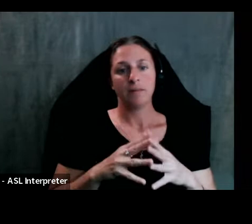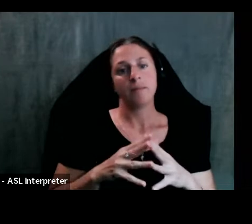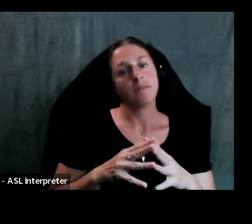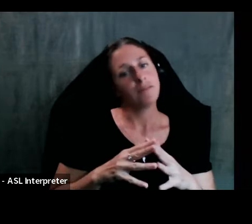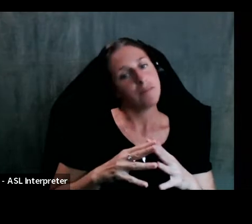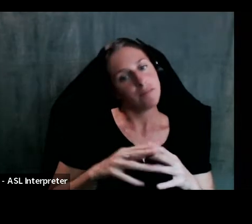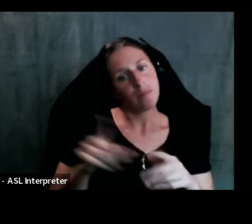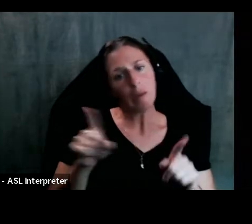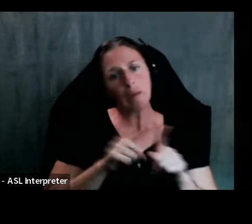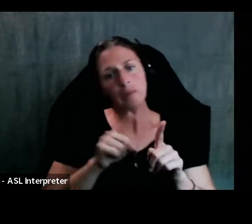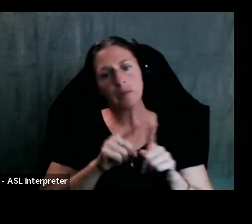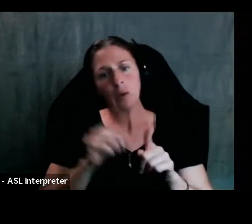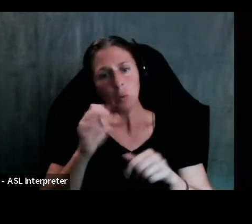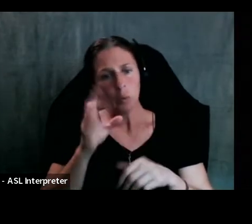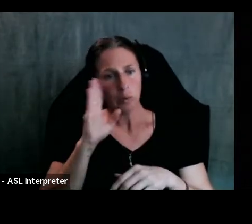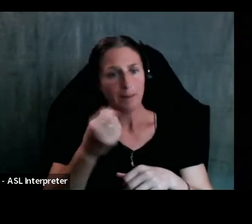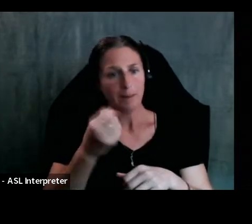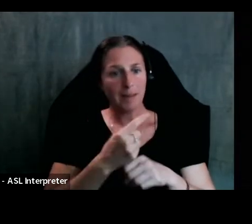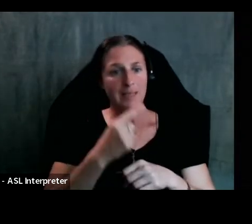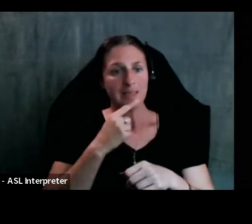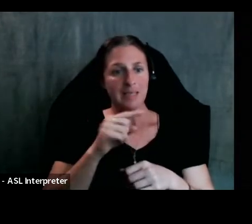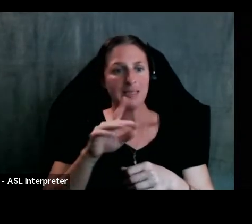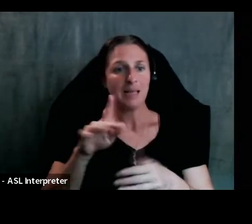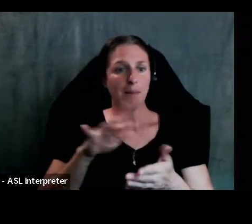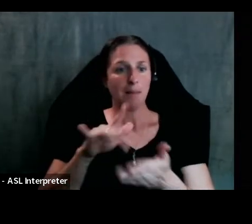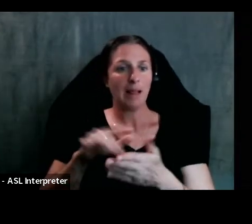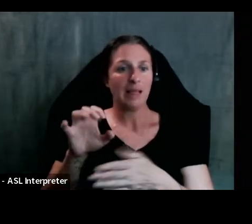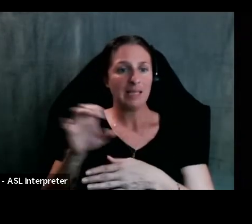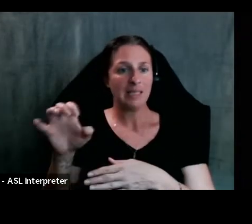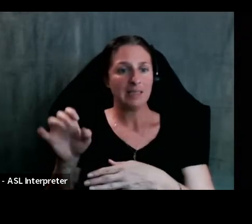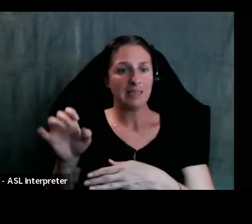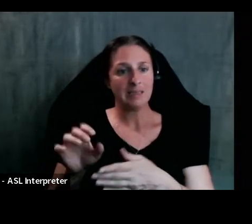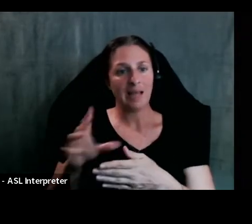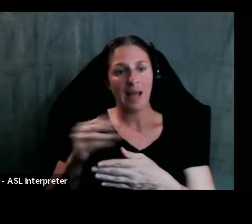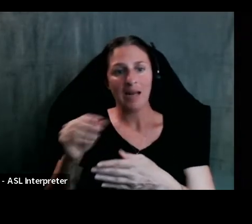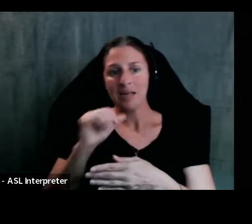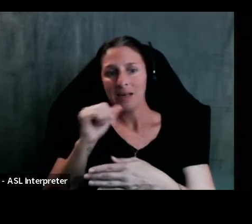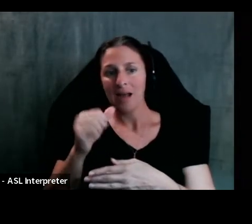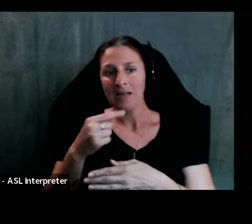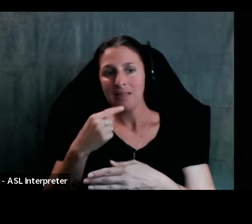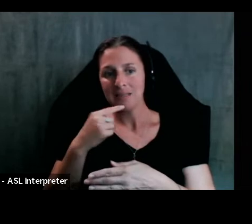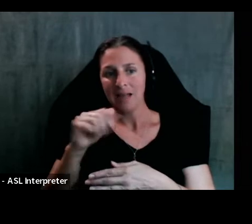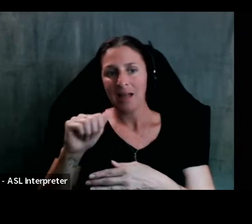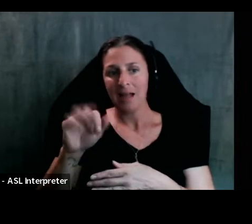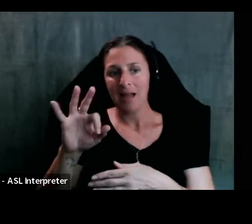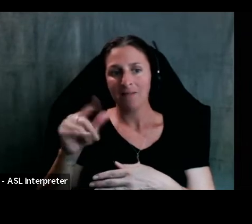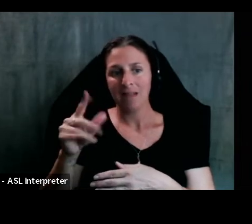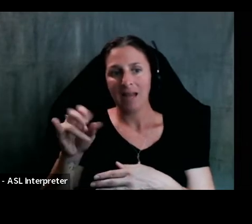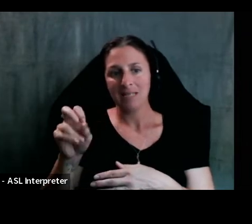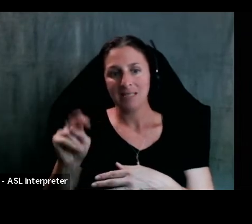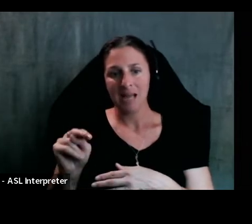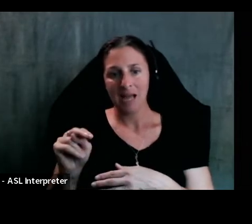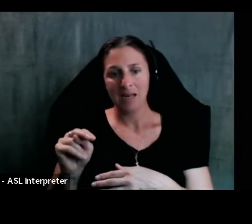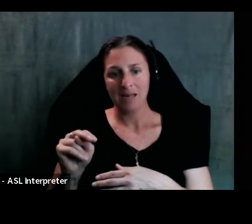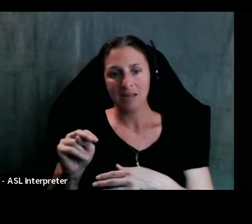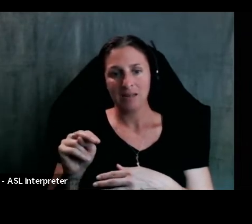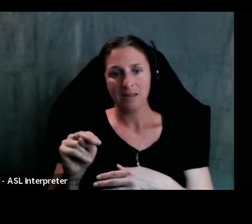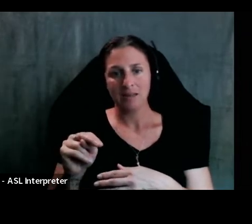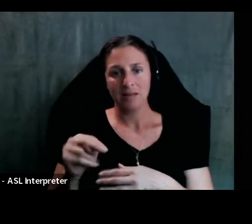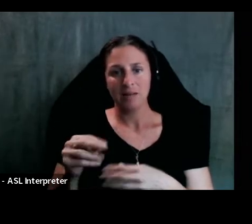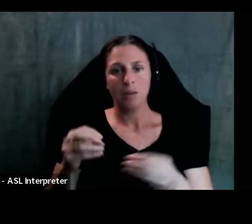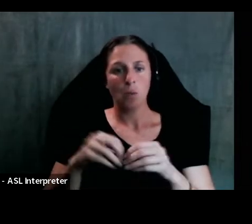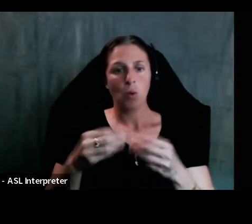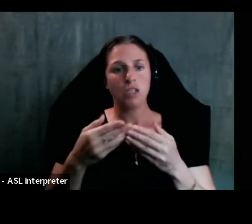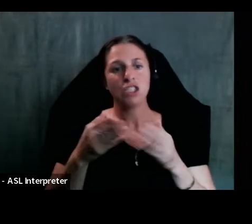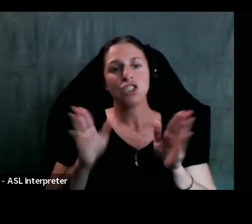same token, would it make sense to say Middle East and cut Afghanistan? Well, though, yeah, it was like the more generalized.